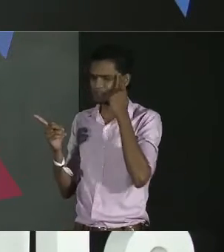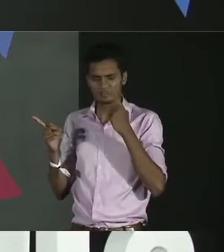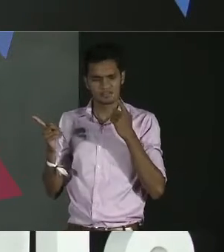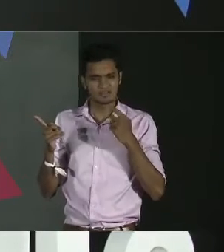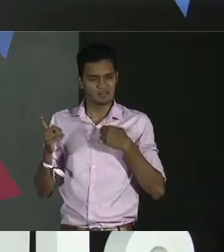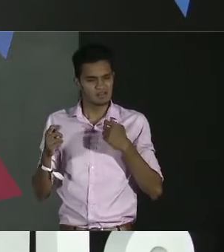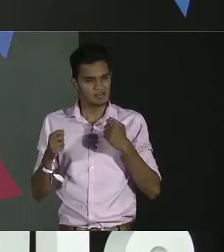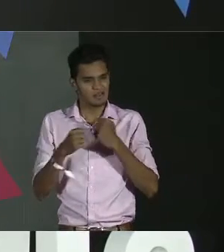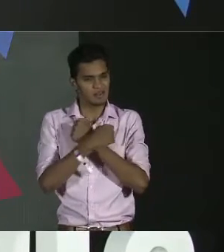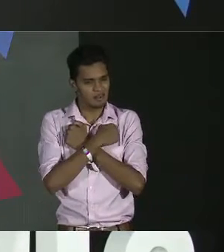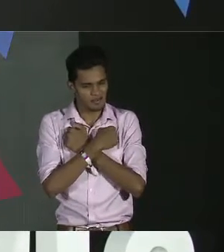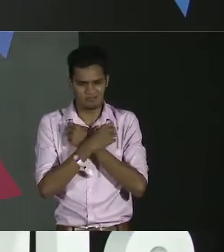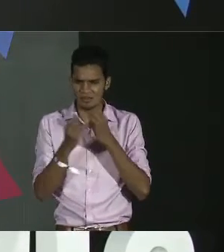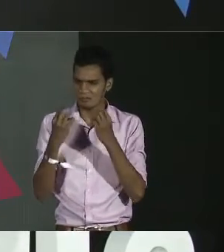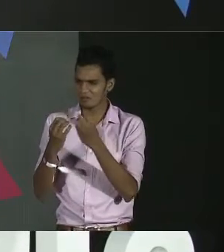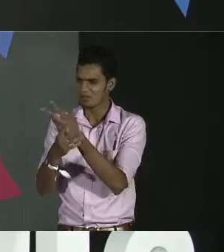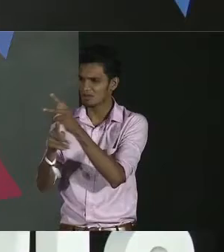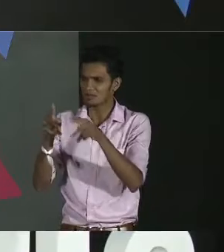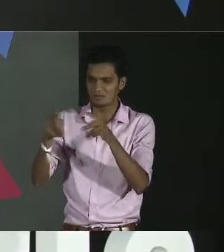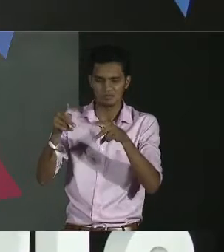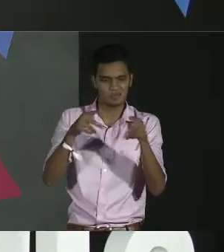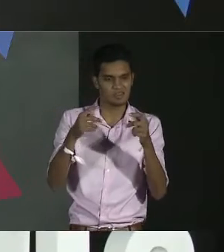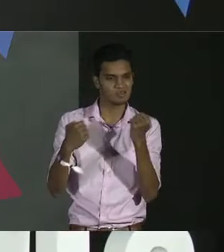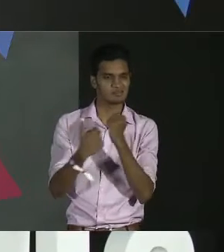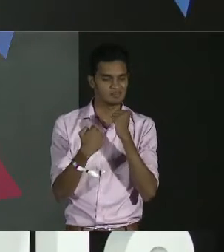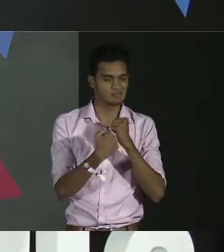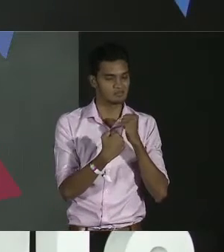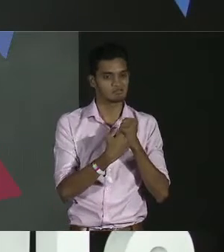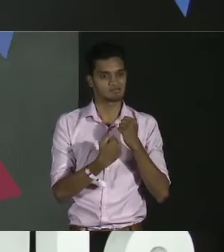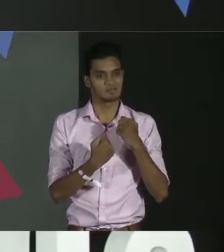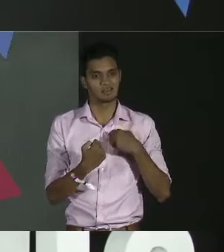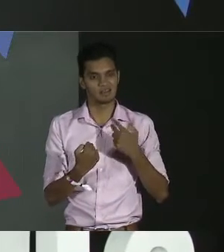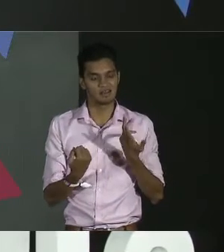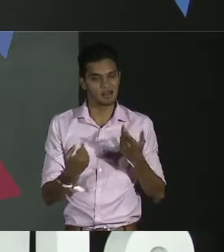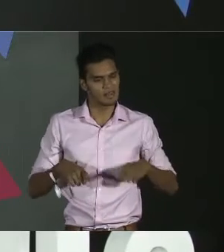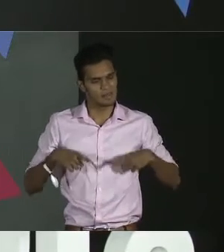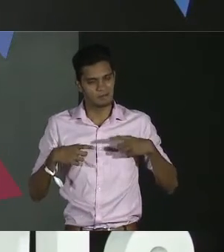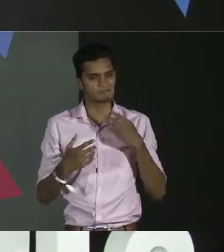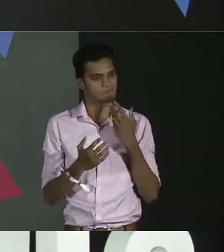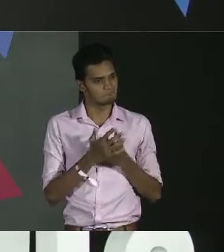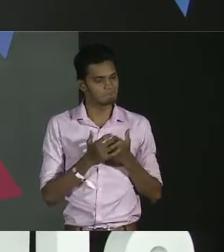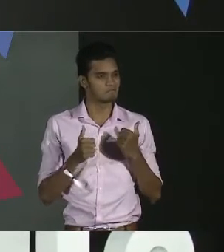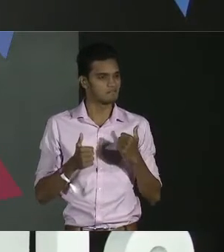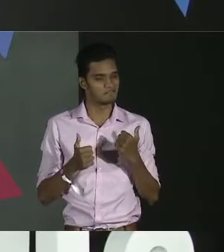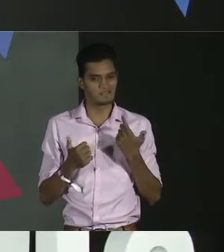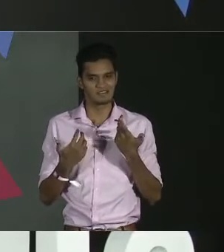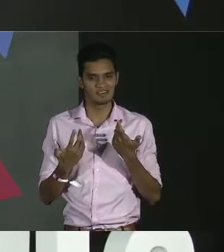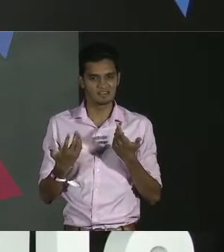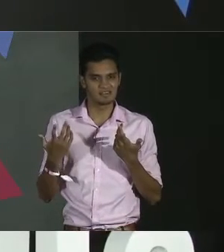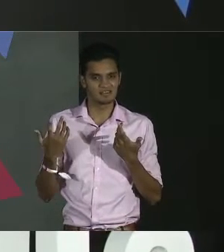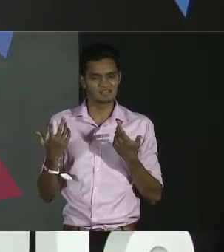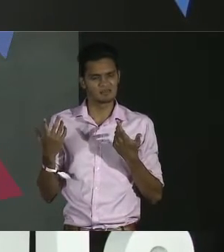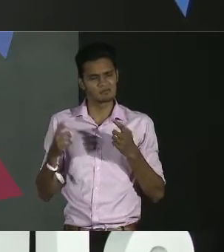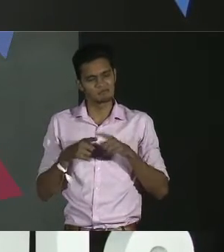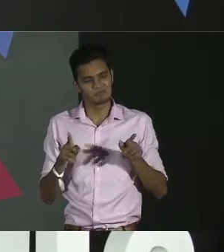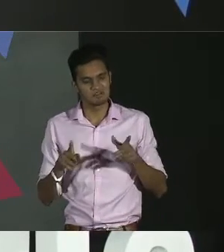and supported by so many people in my life, and I actually started to feel good about life again. Life, however, had other plans for